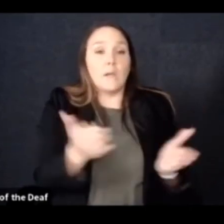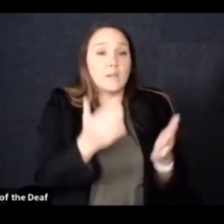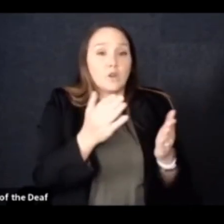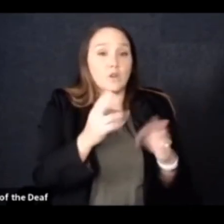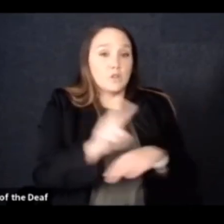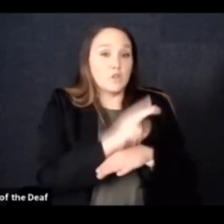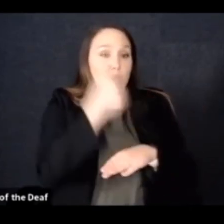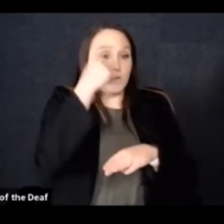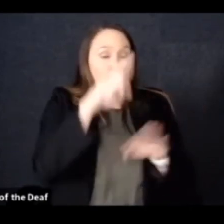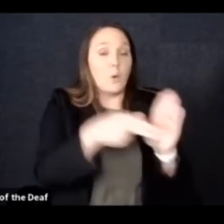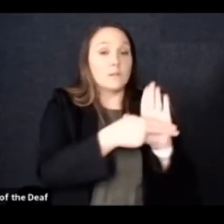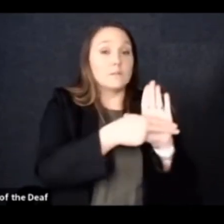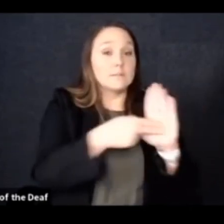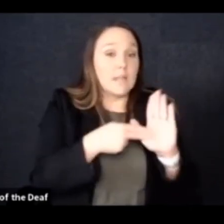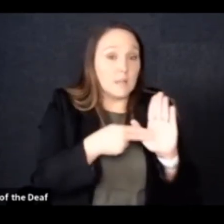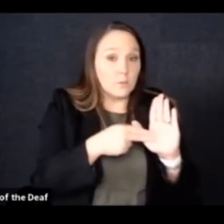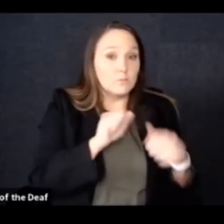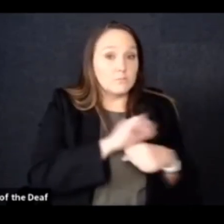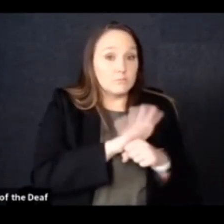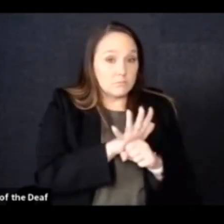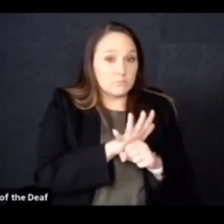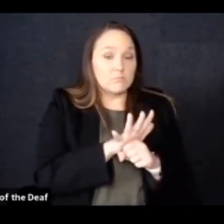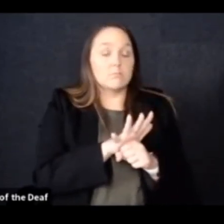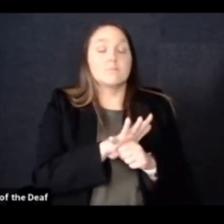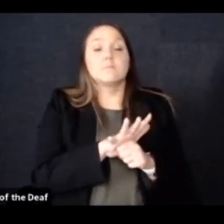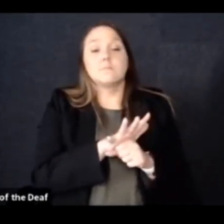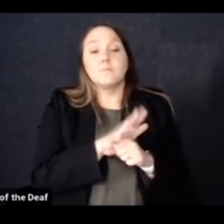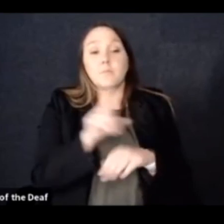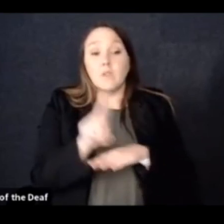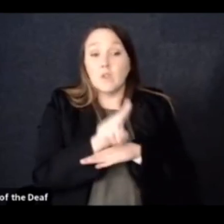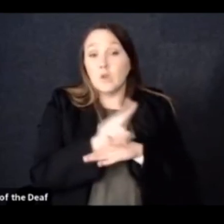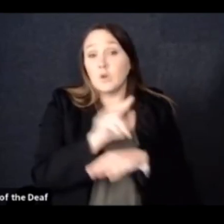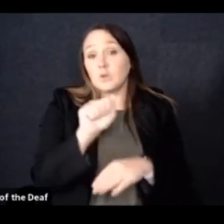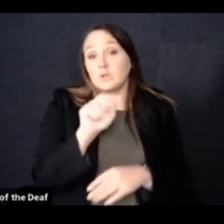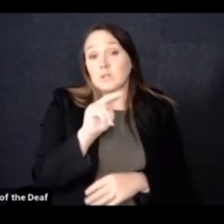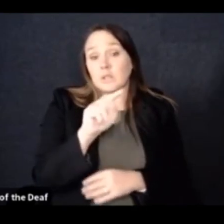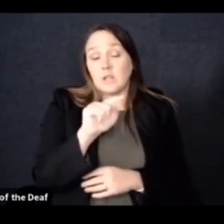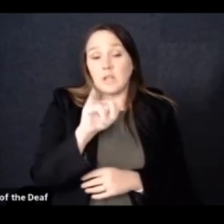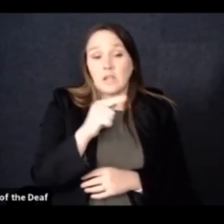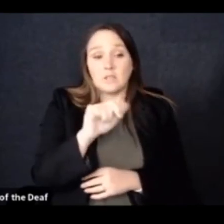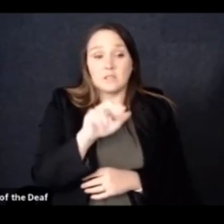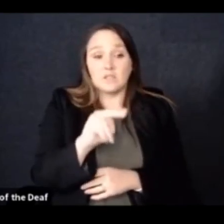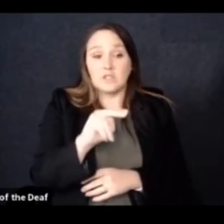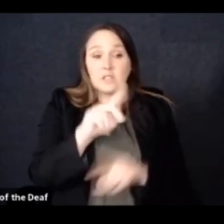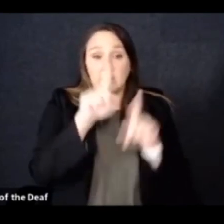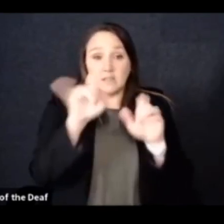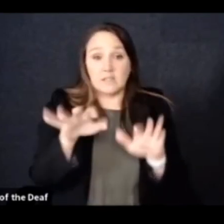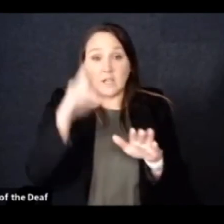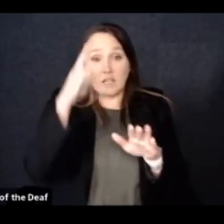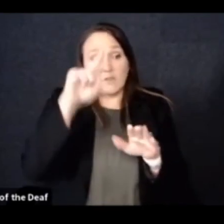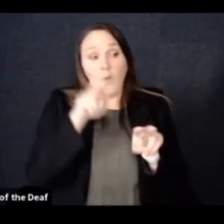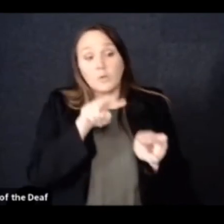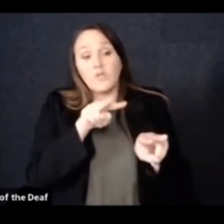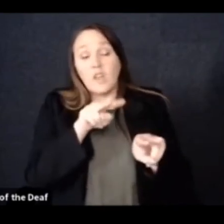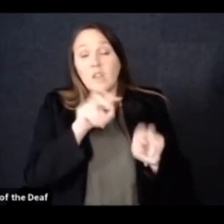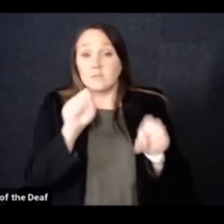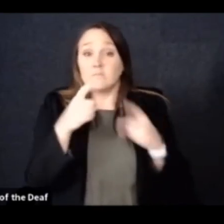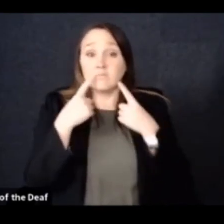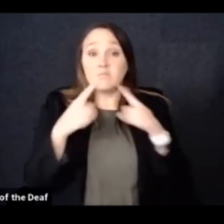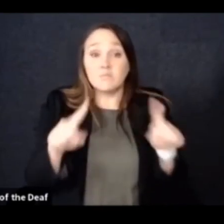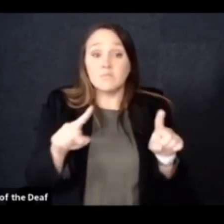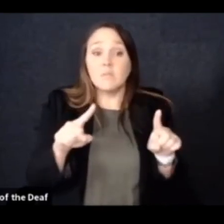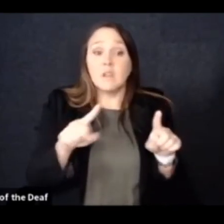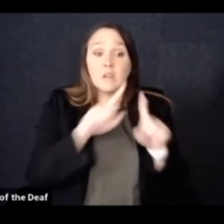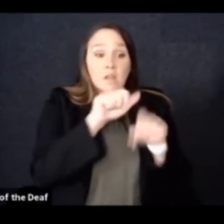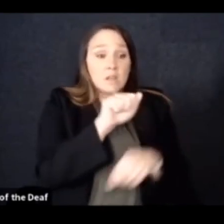in diagnosing COVID. Using antigen tests for surveillance is useful. So you do the antigen